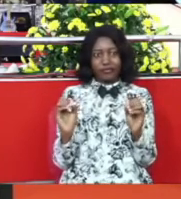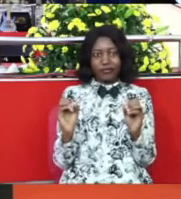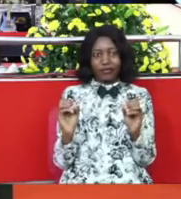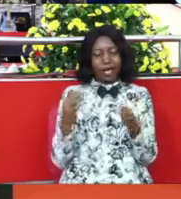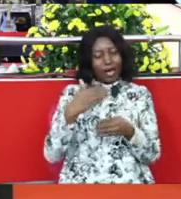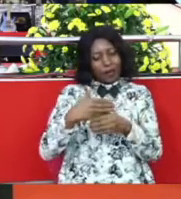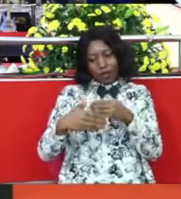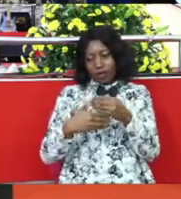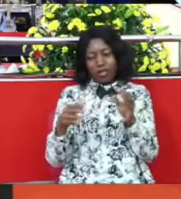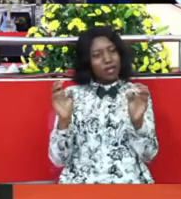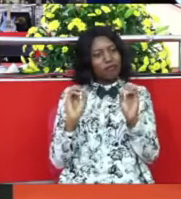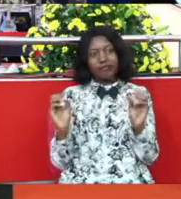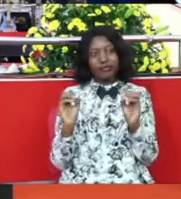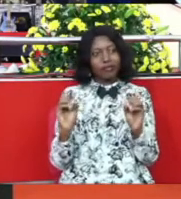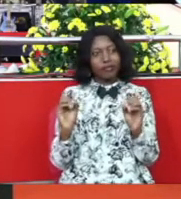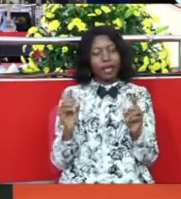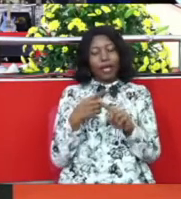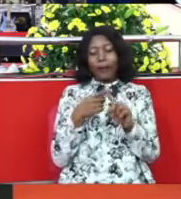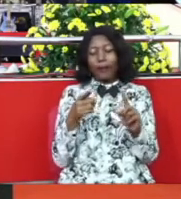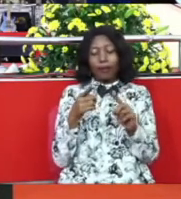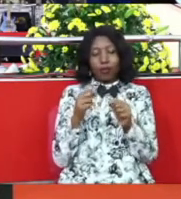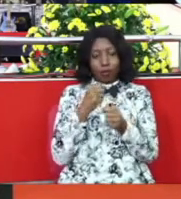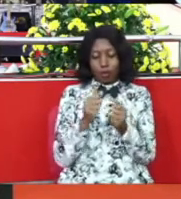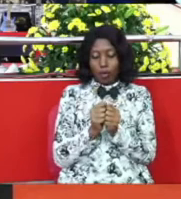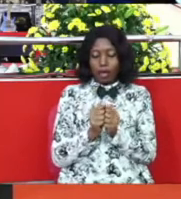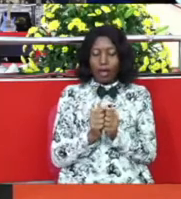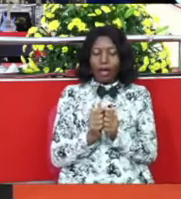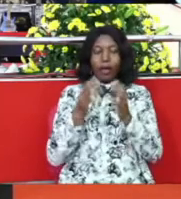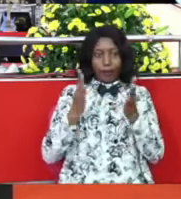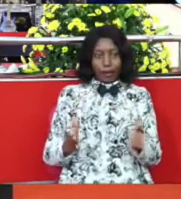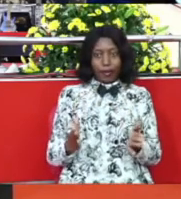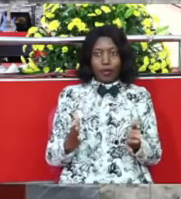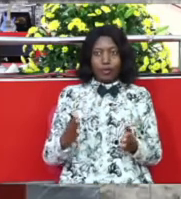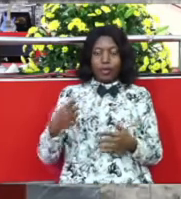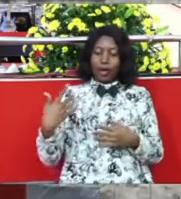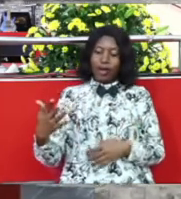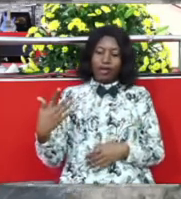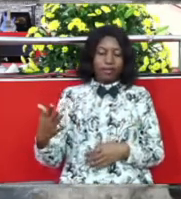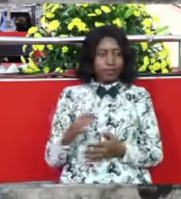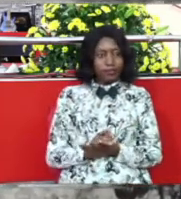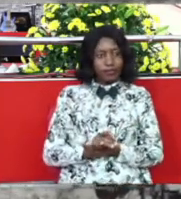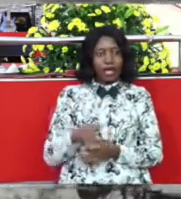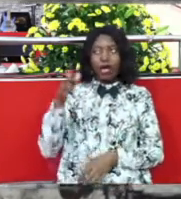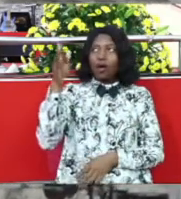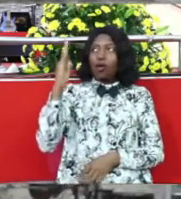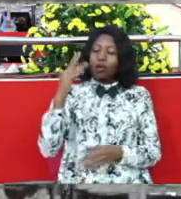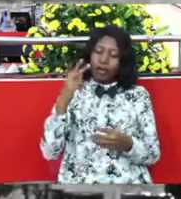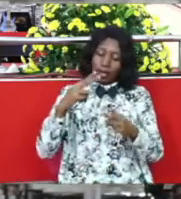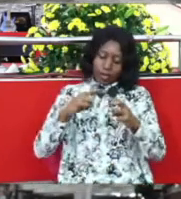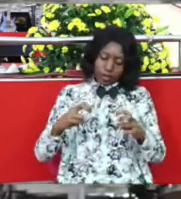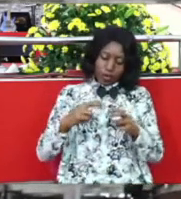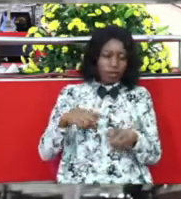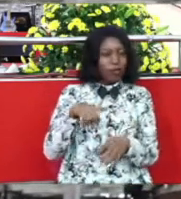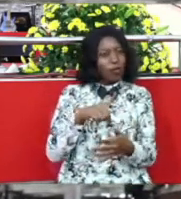jengo la kurembeka kama hili. Done with human hands. Ambalo limejengwa na mikono ya binadamu. God is looking for an